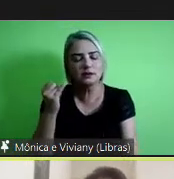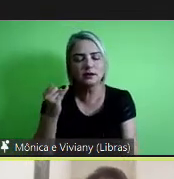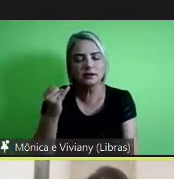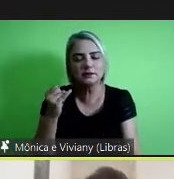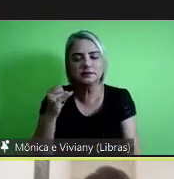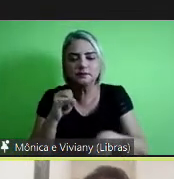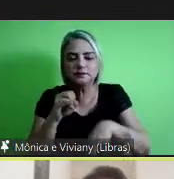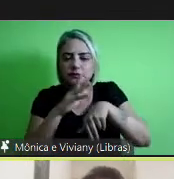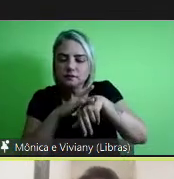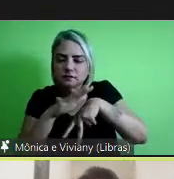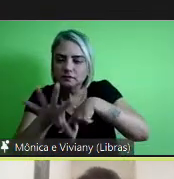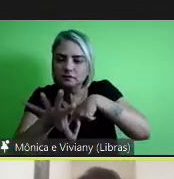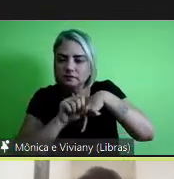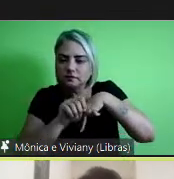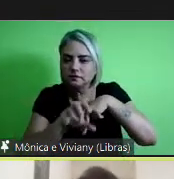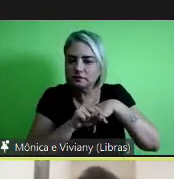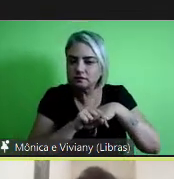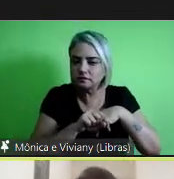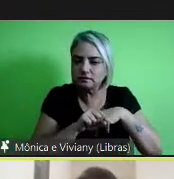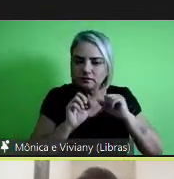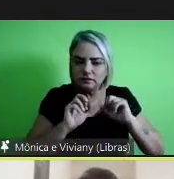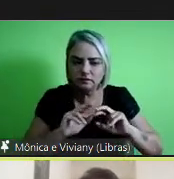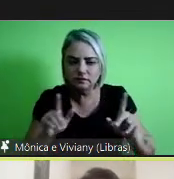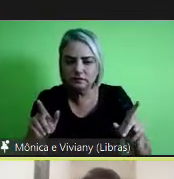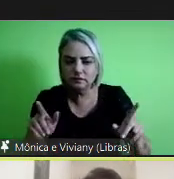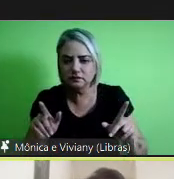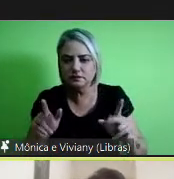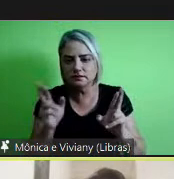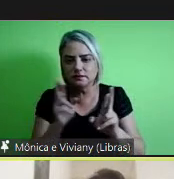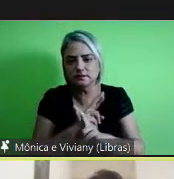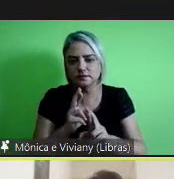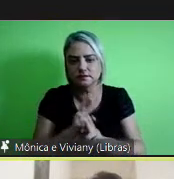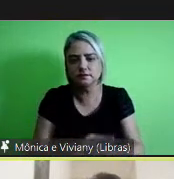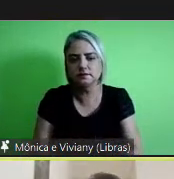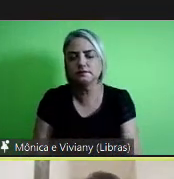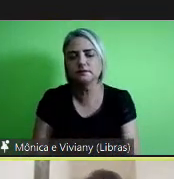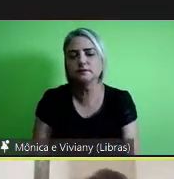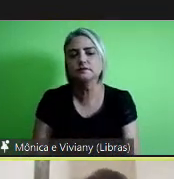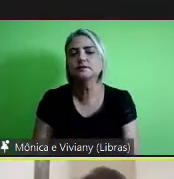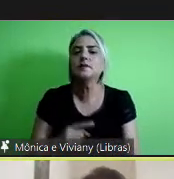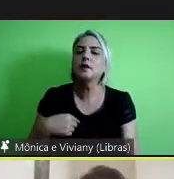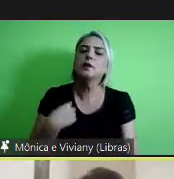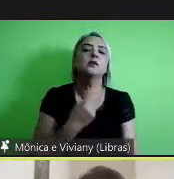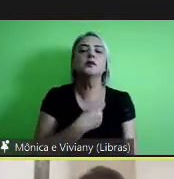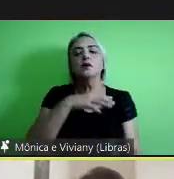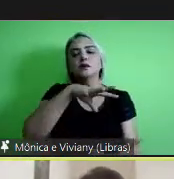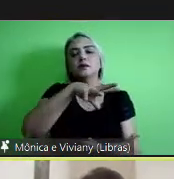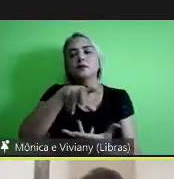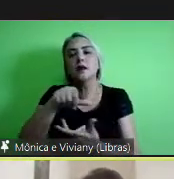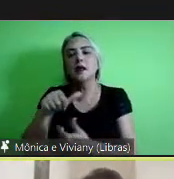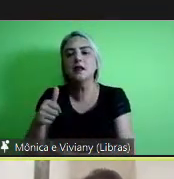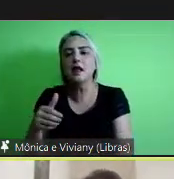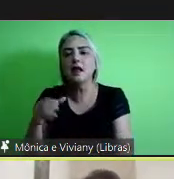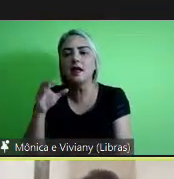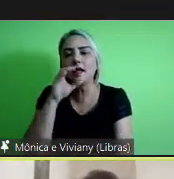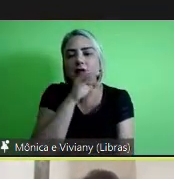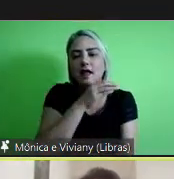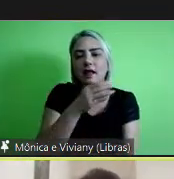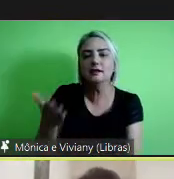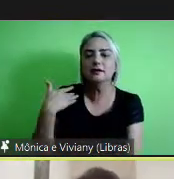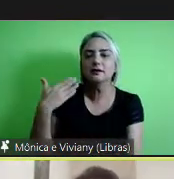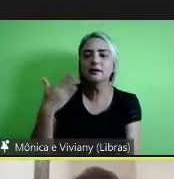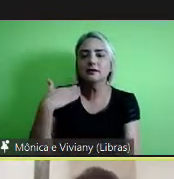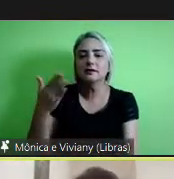very important issues for infectious diseases that are in this spectrum. So our planet